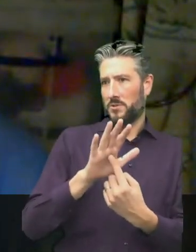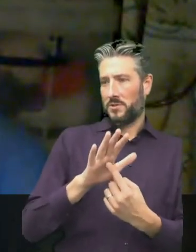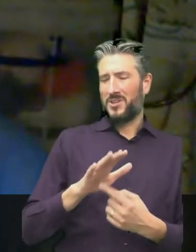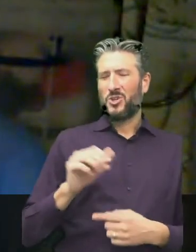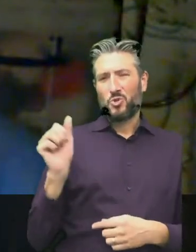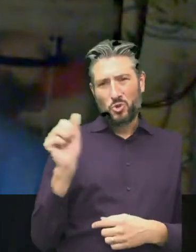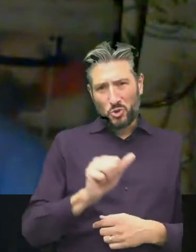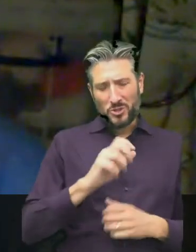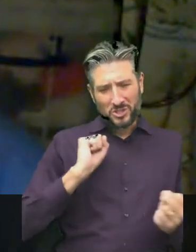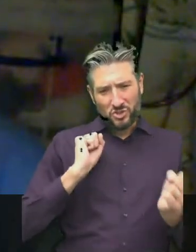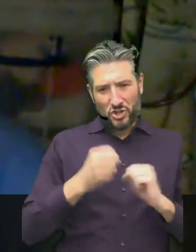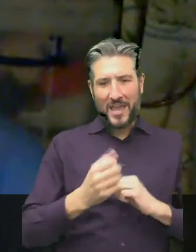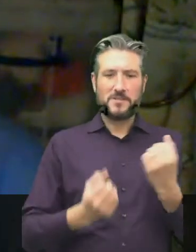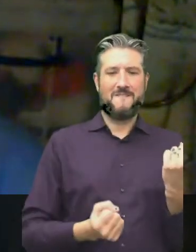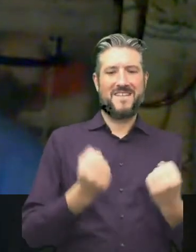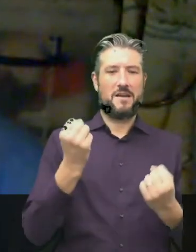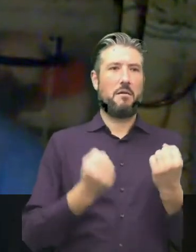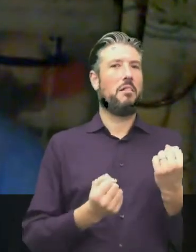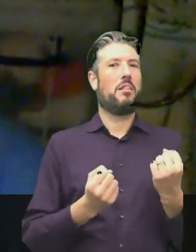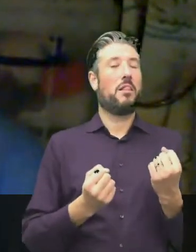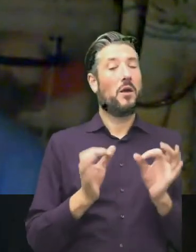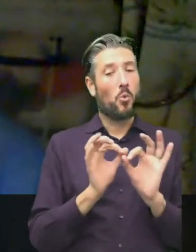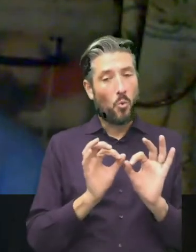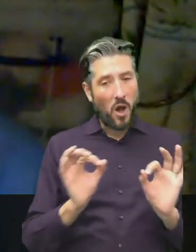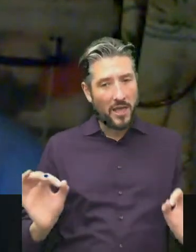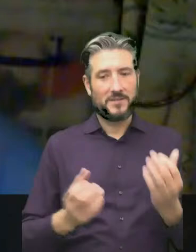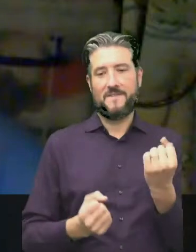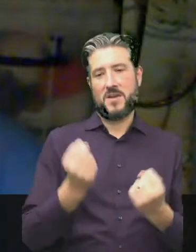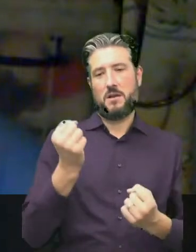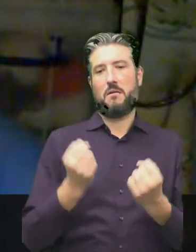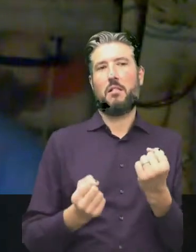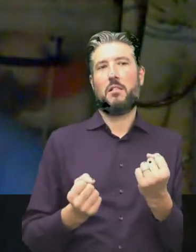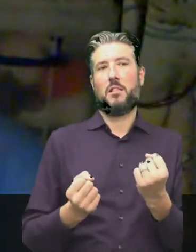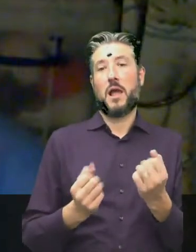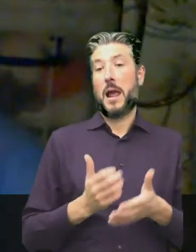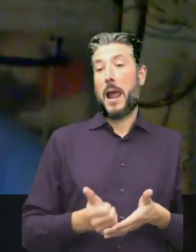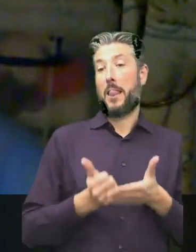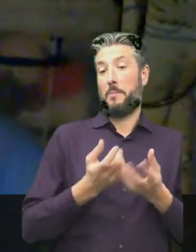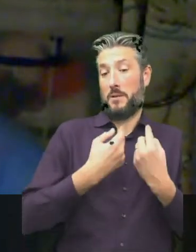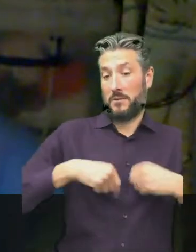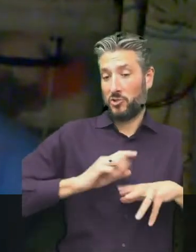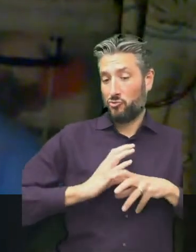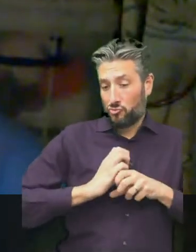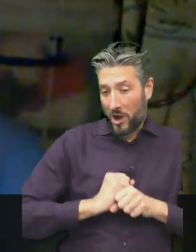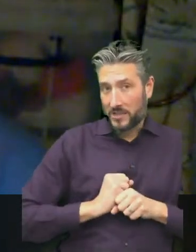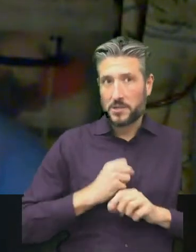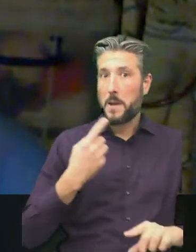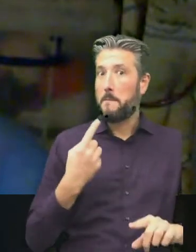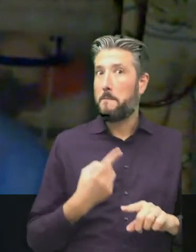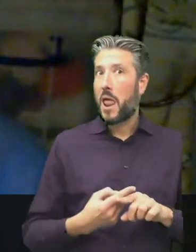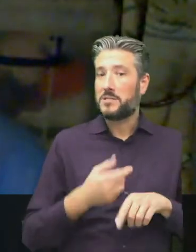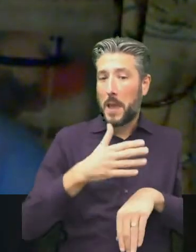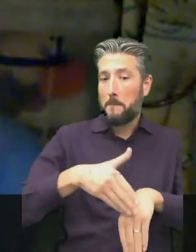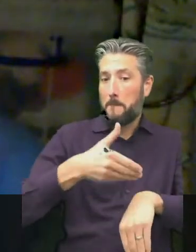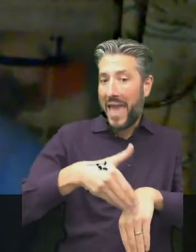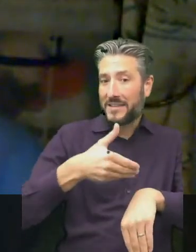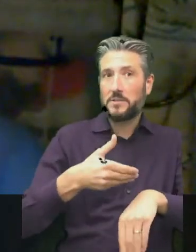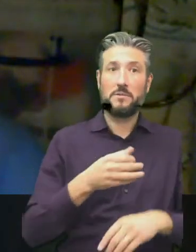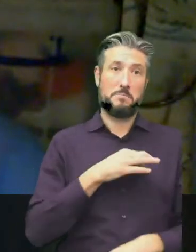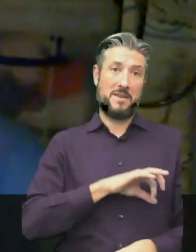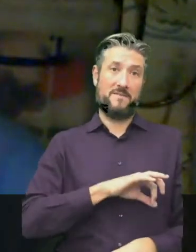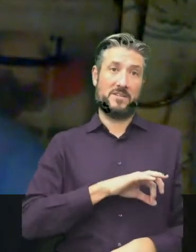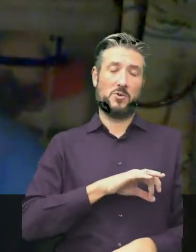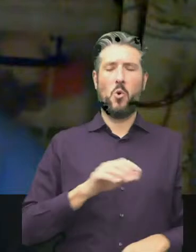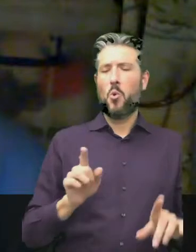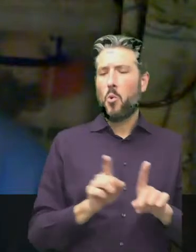vehicles. And this would benefit all Londoners, and it'd benefit our pets and also the city's diverse wildlife.